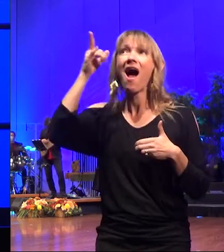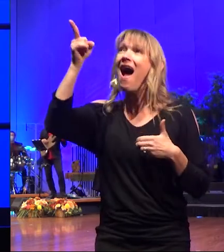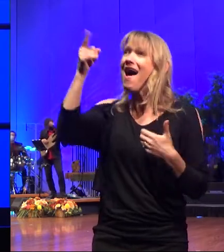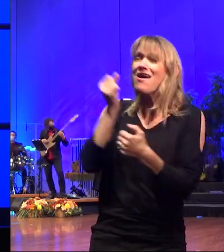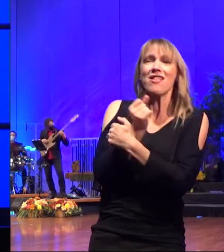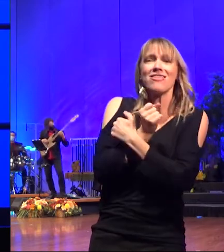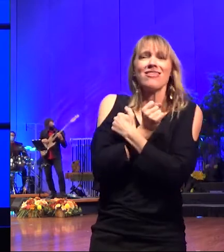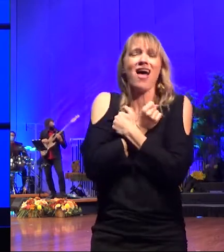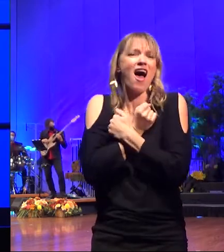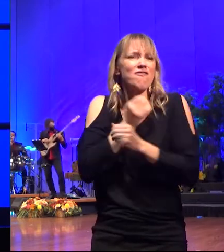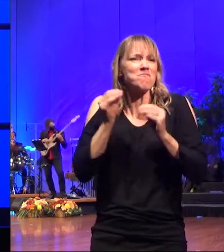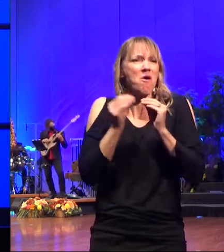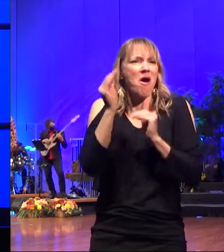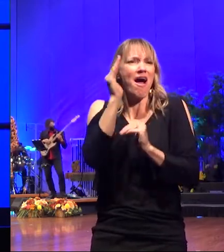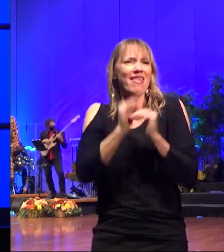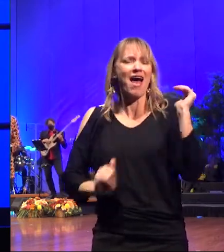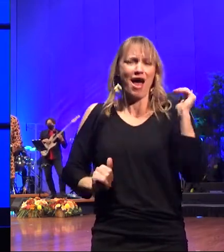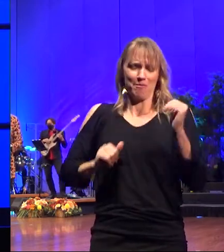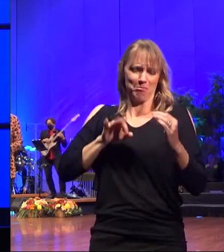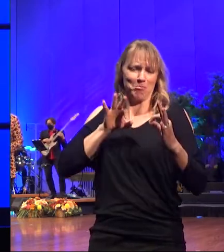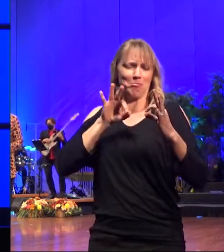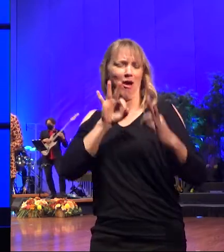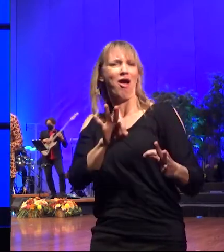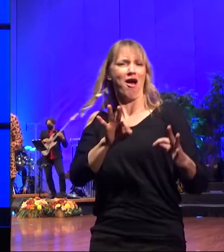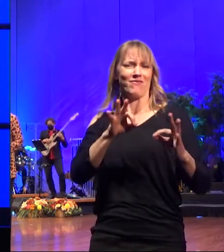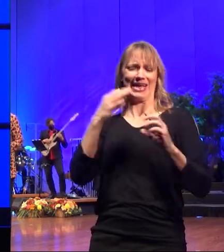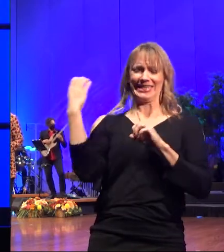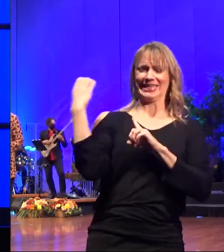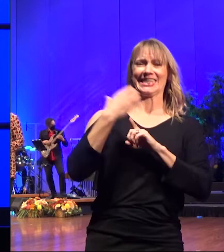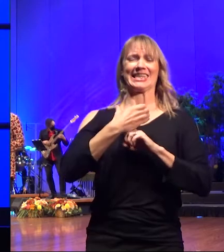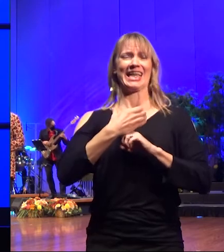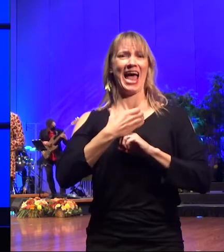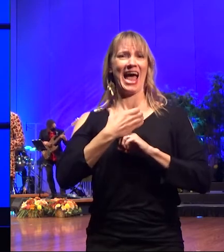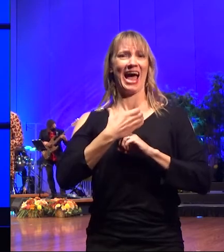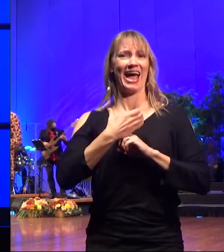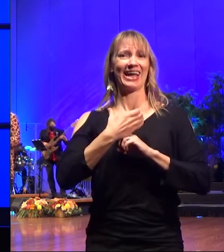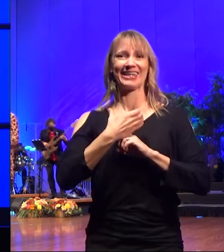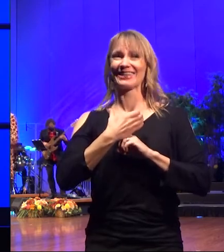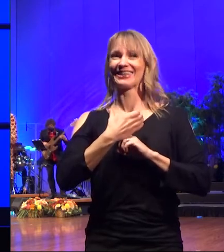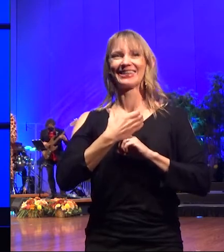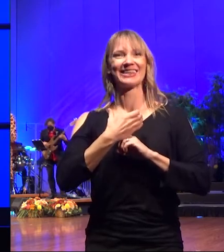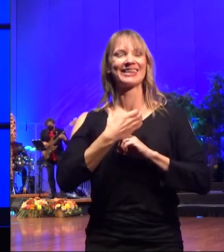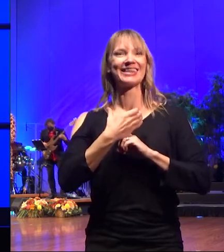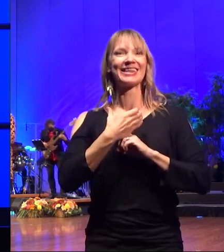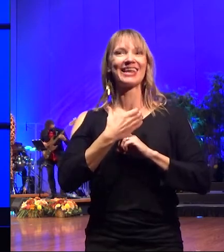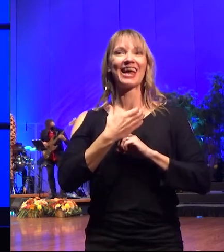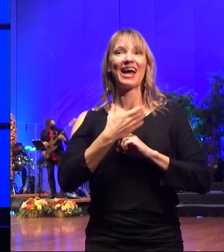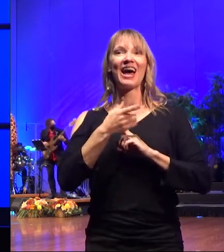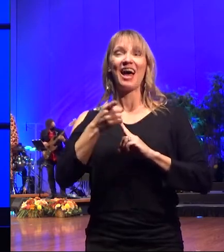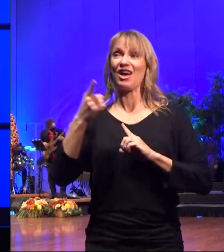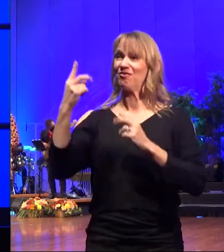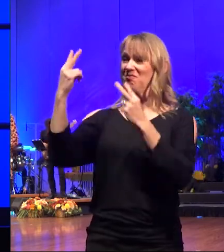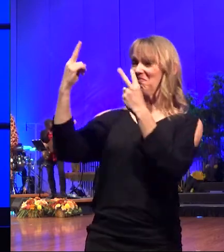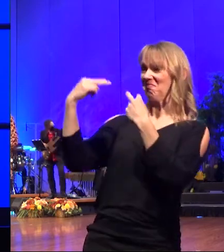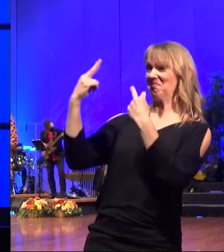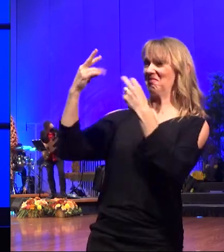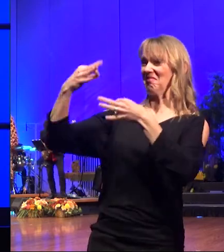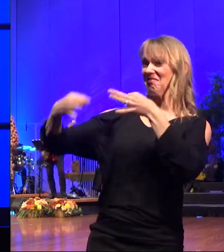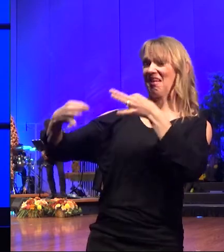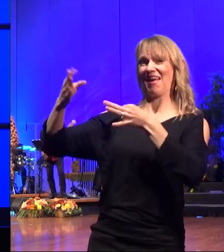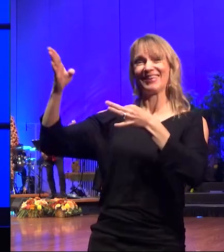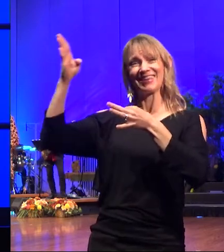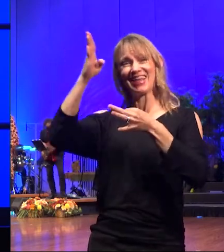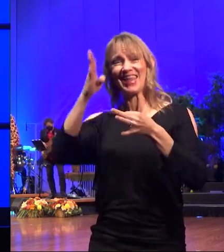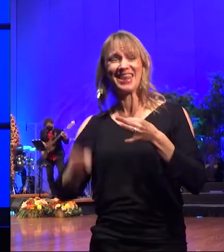'Cause you love me more than any perfect disguise. You never judge